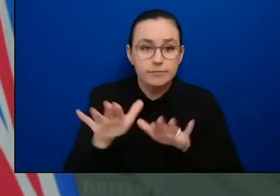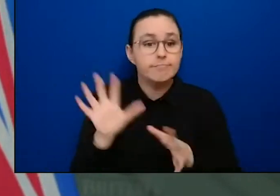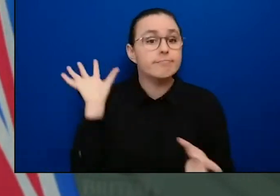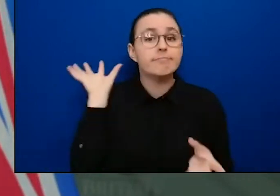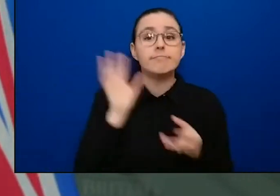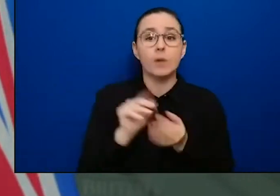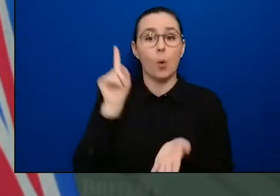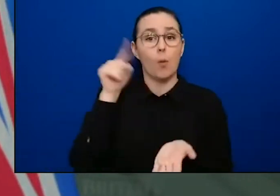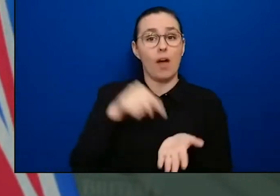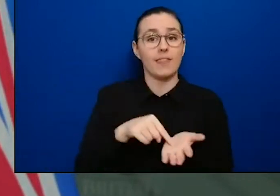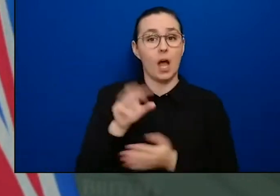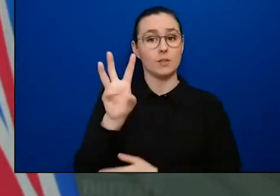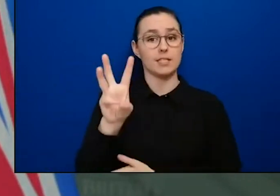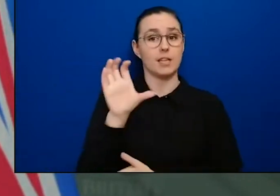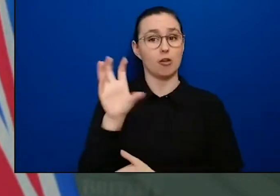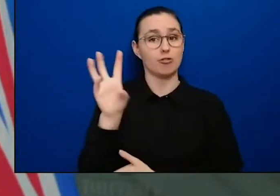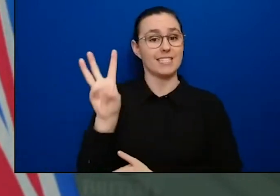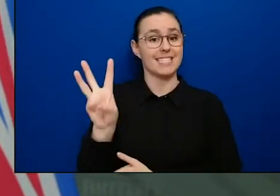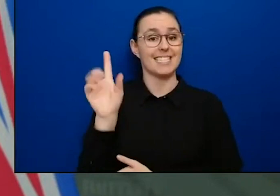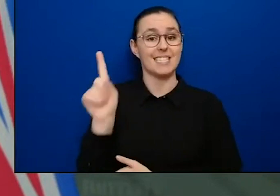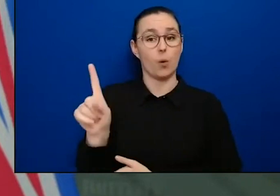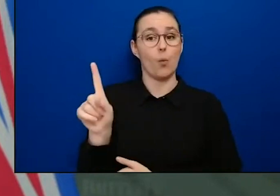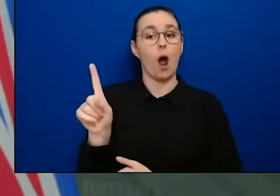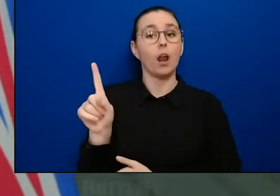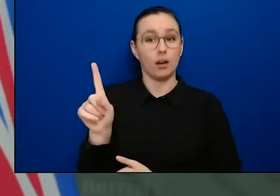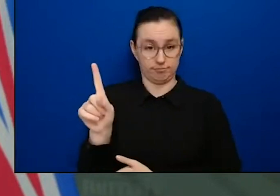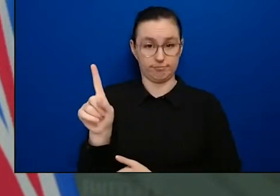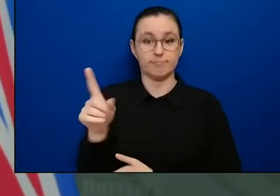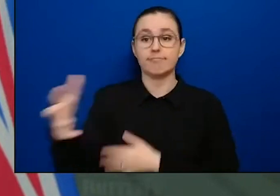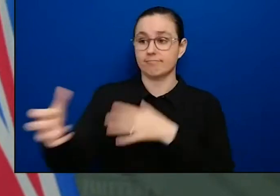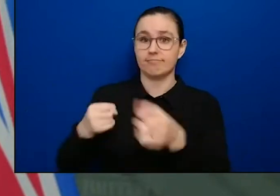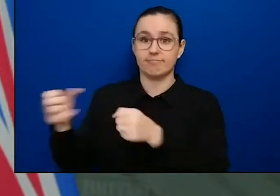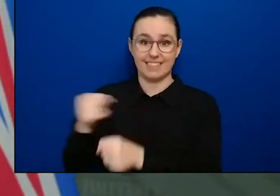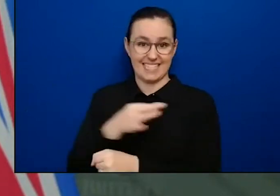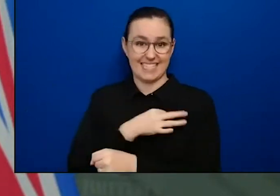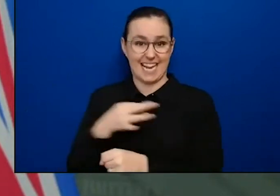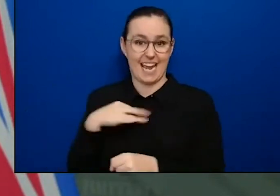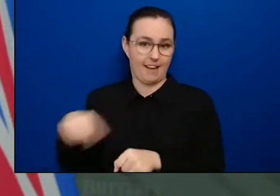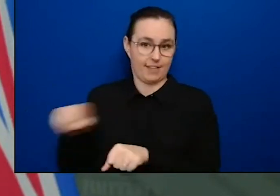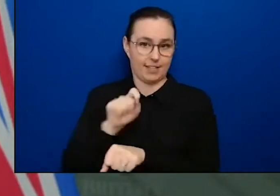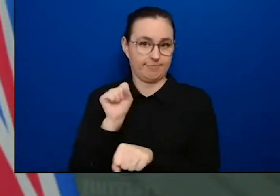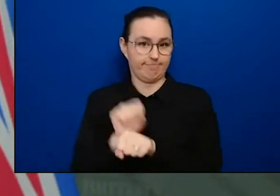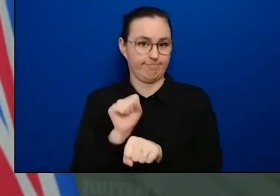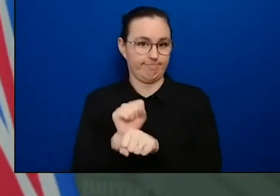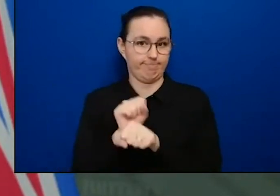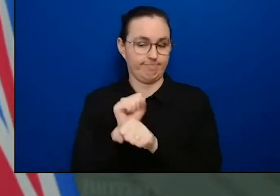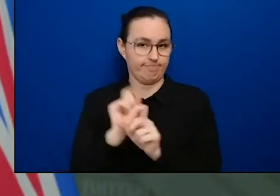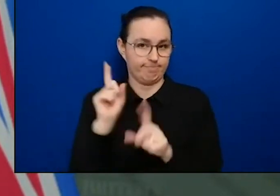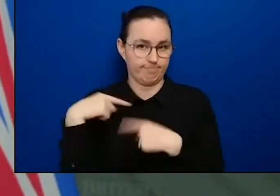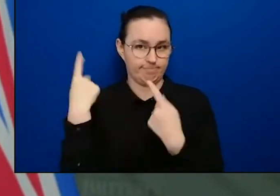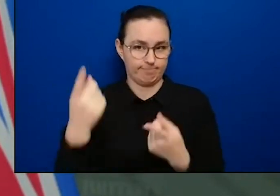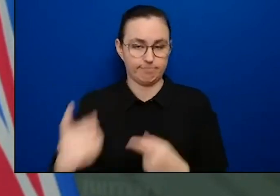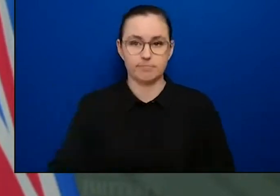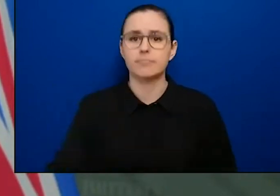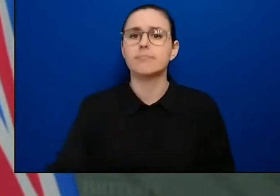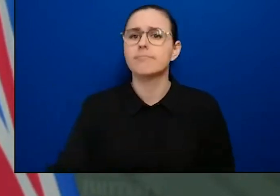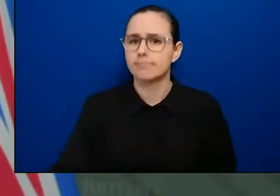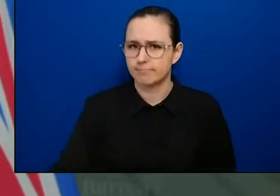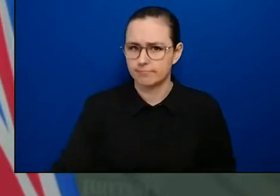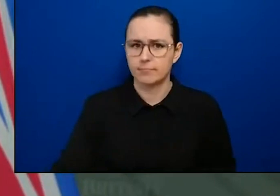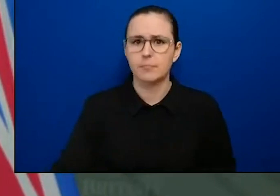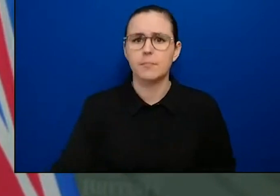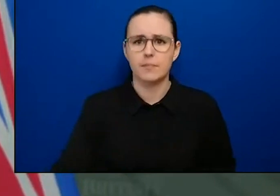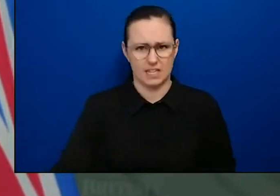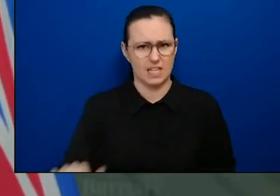on contact tracing as of November 26, 2021. Also a very challenging time for our healthcare system. I just want to note